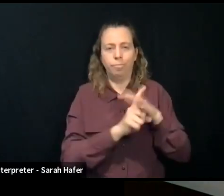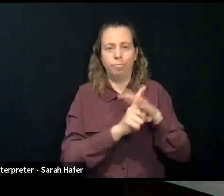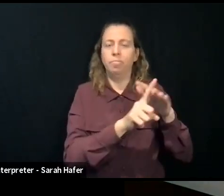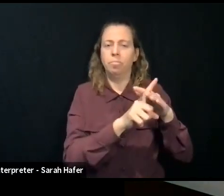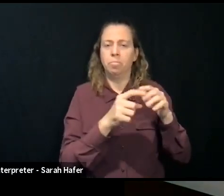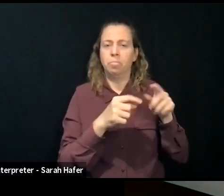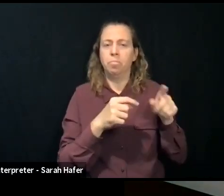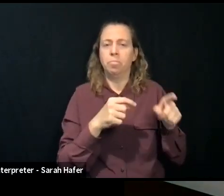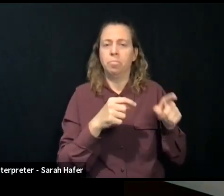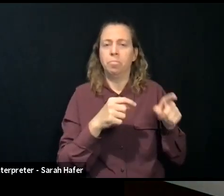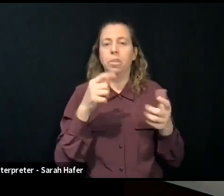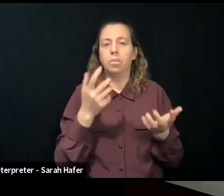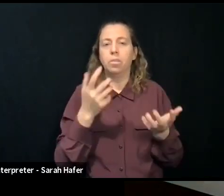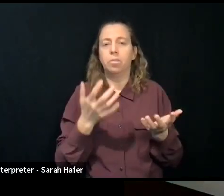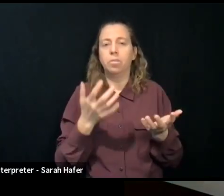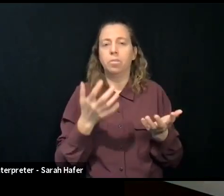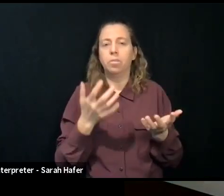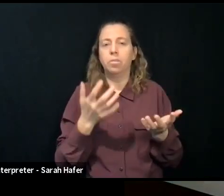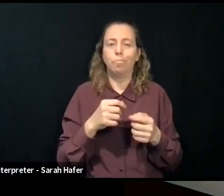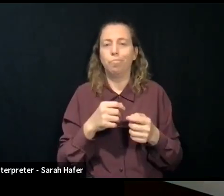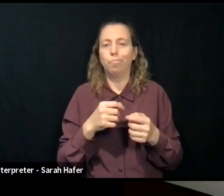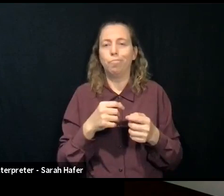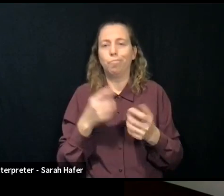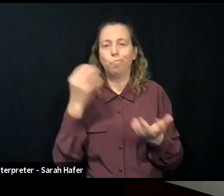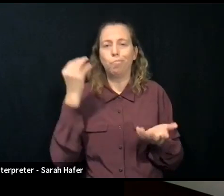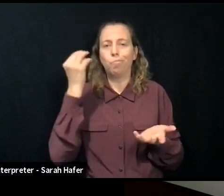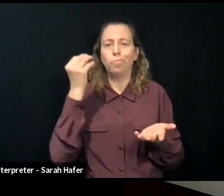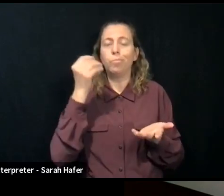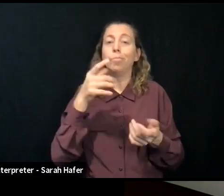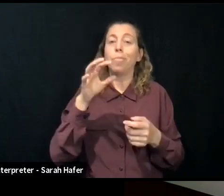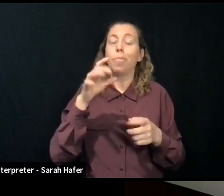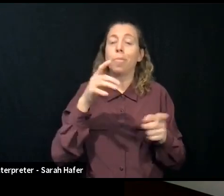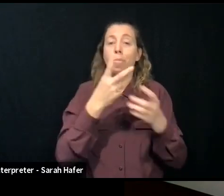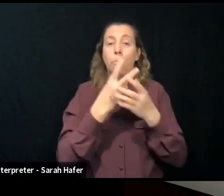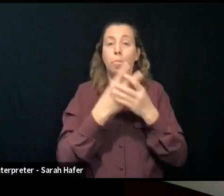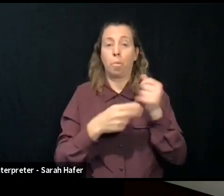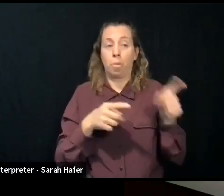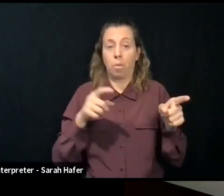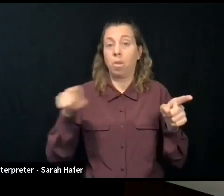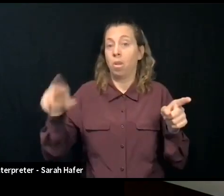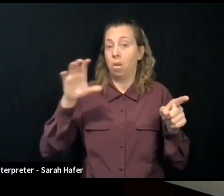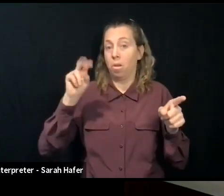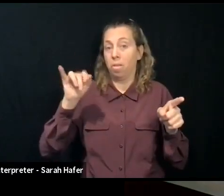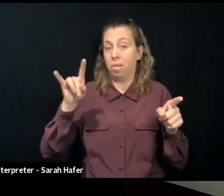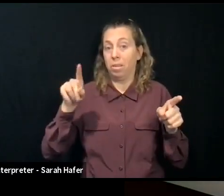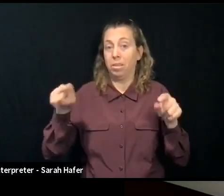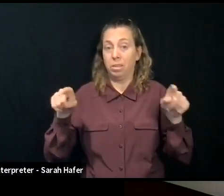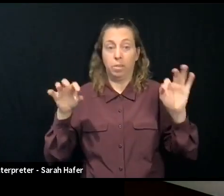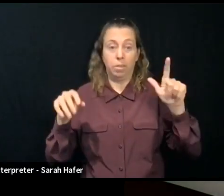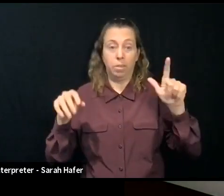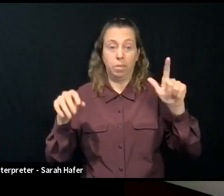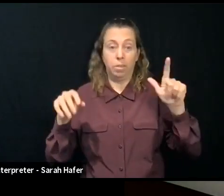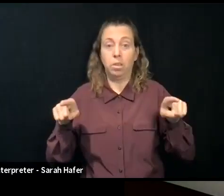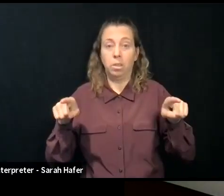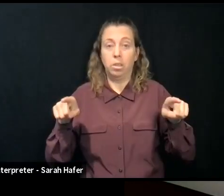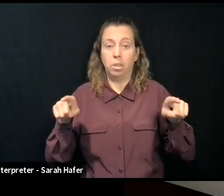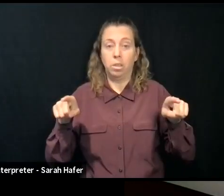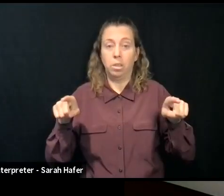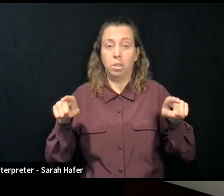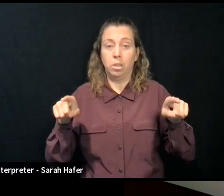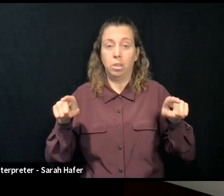potential to evolve just like SARS coronavirus 2 does, sort of incrementally with small changes in one piece of genetic code.